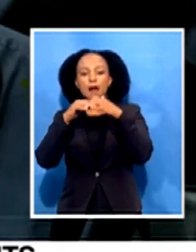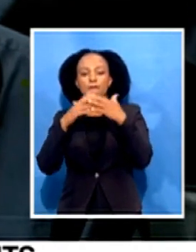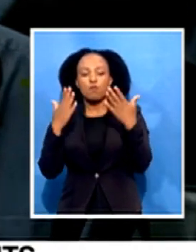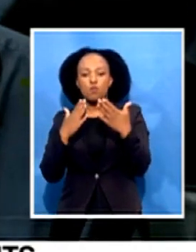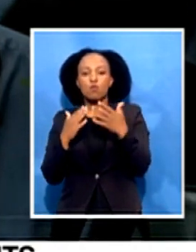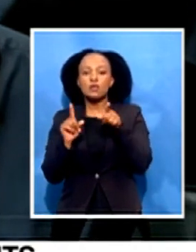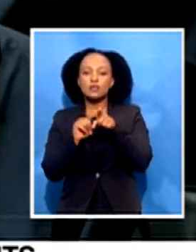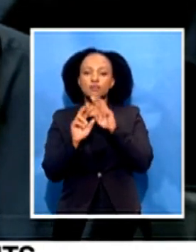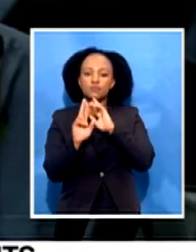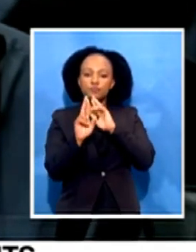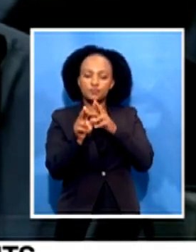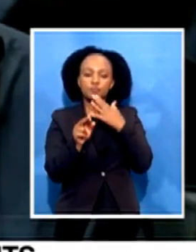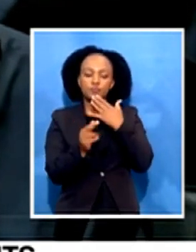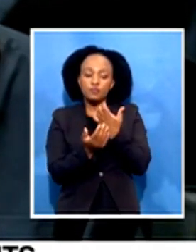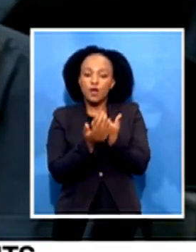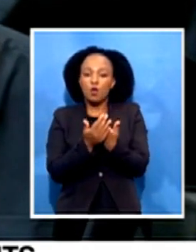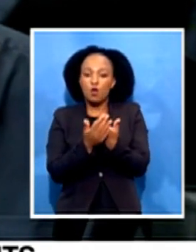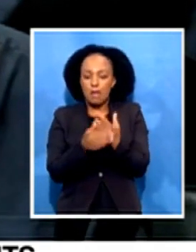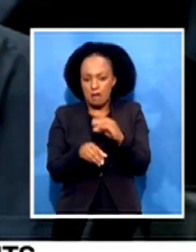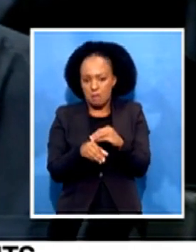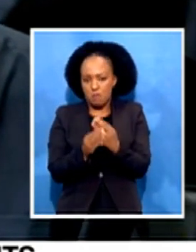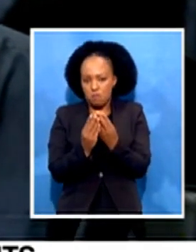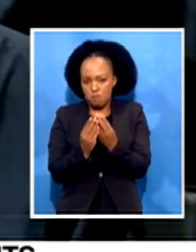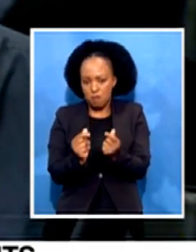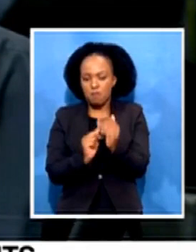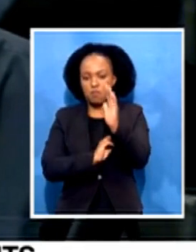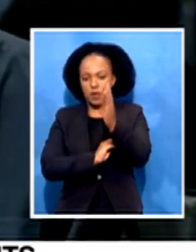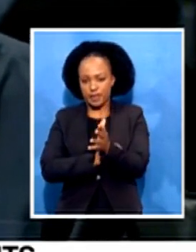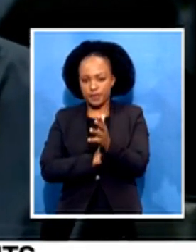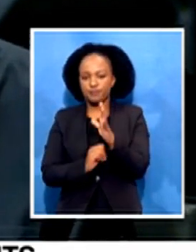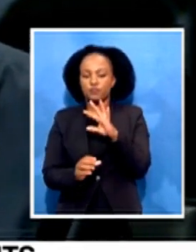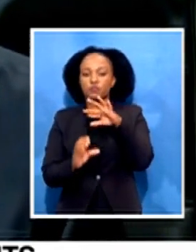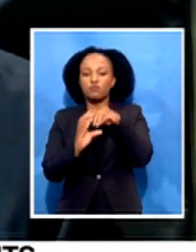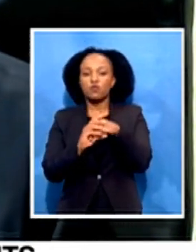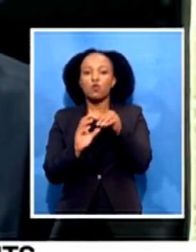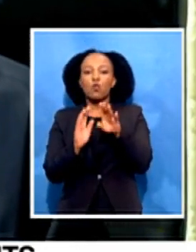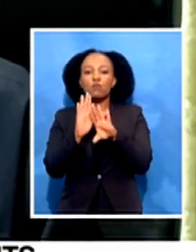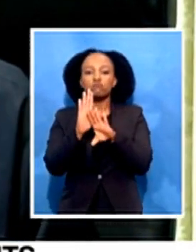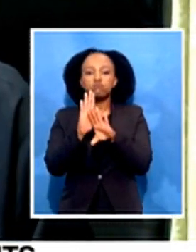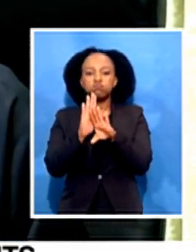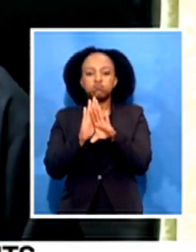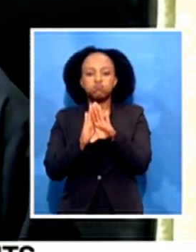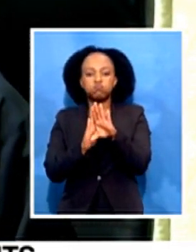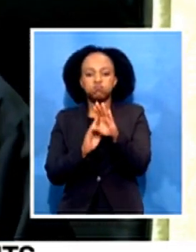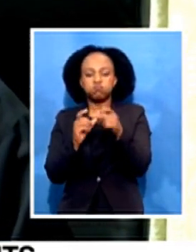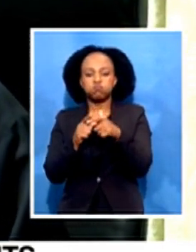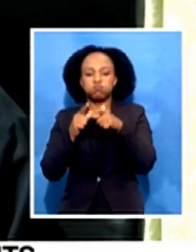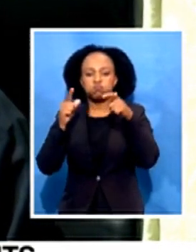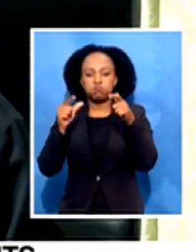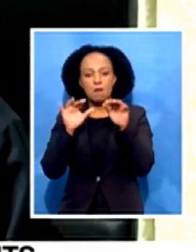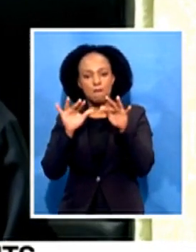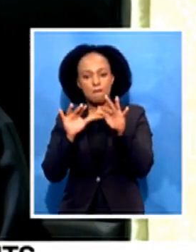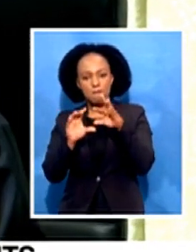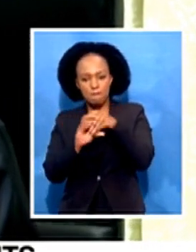crisis involving progressive mass-based organization in particular and progressive